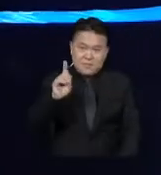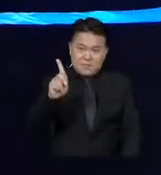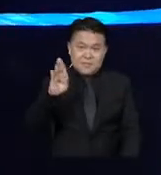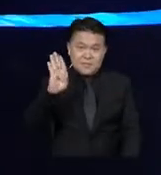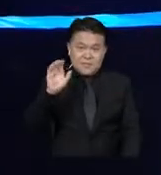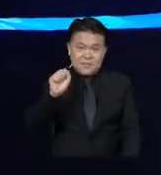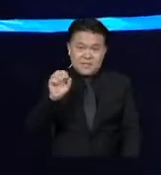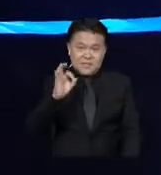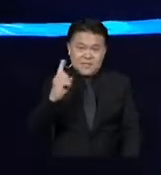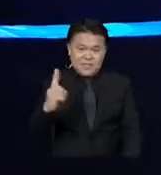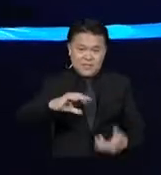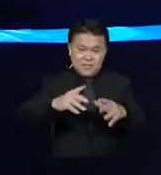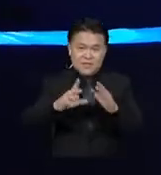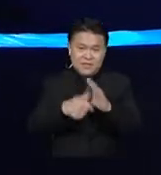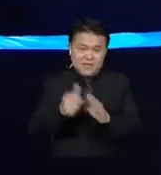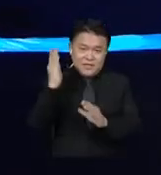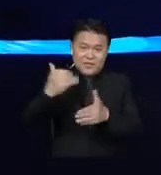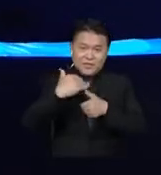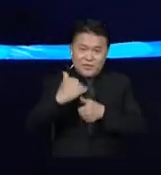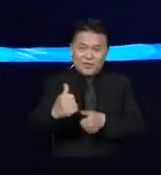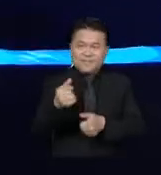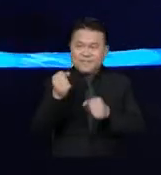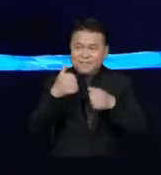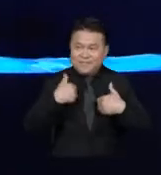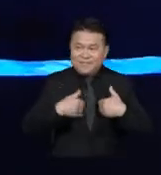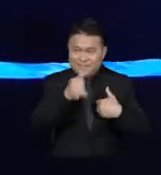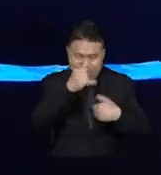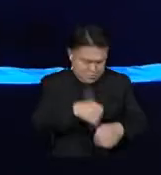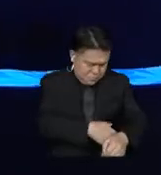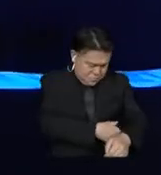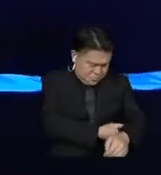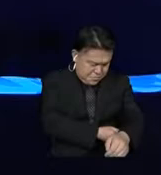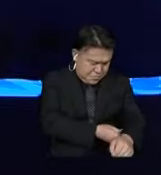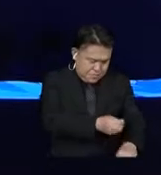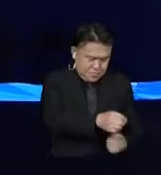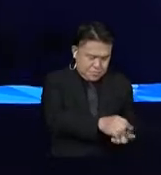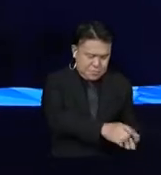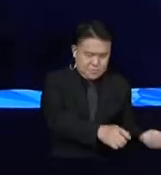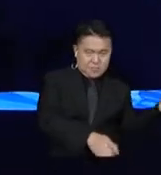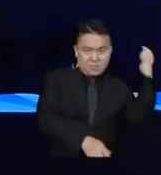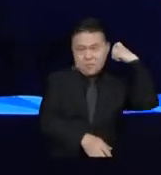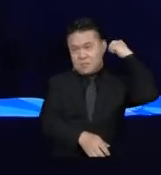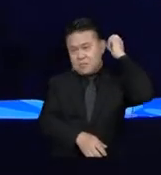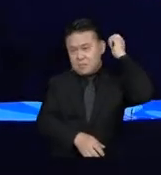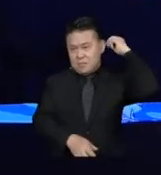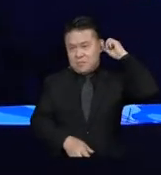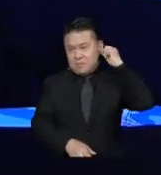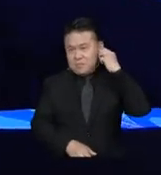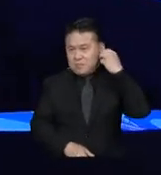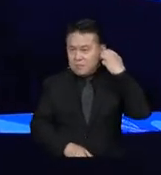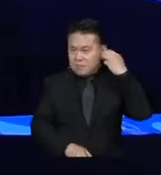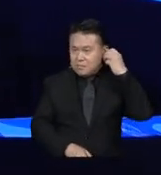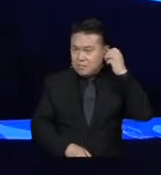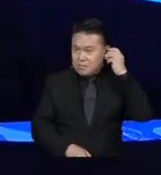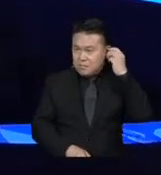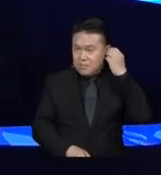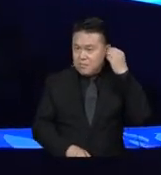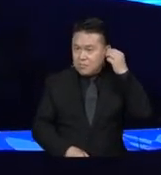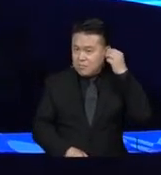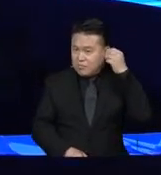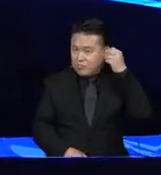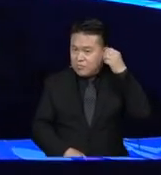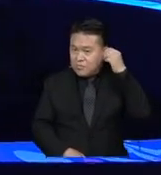Itaewon last weekend. We were inspired to write the book because of a